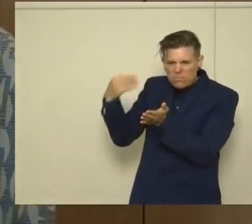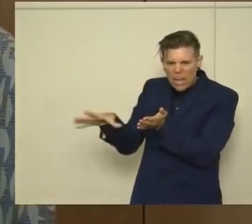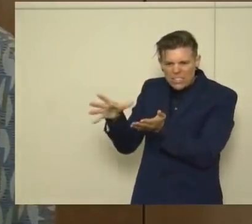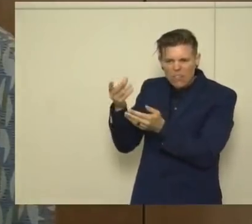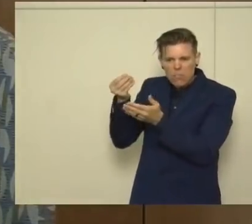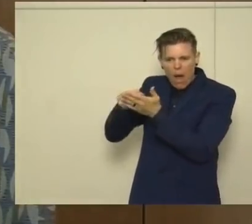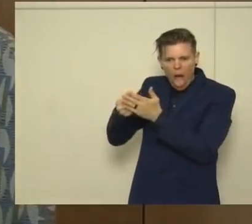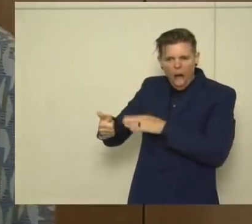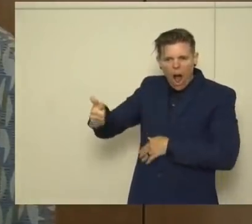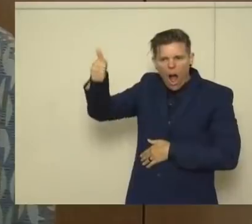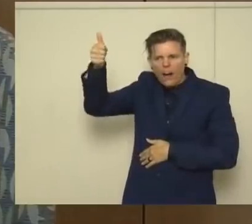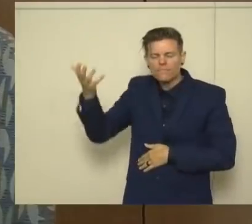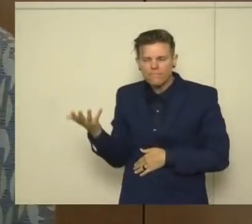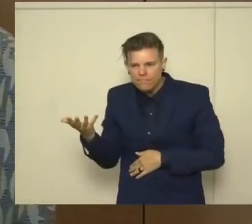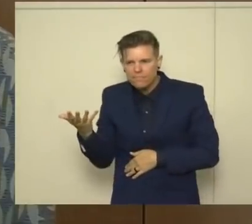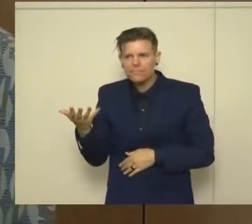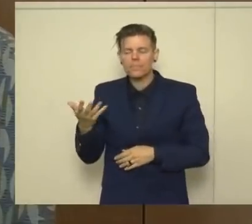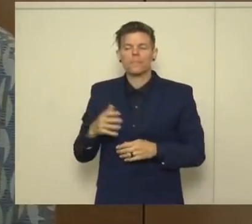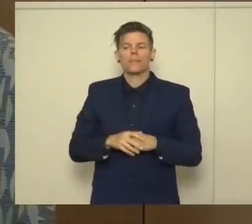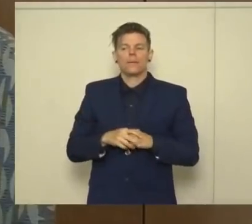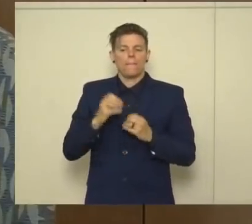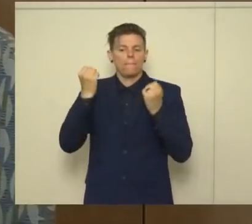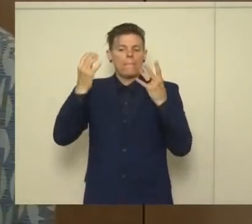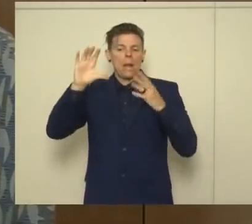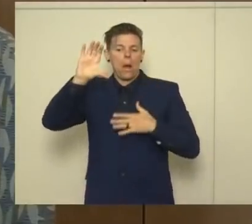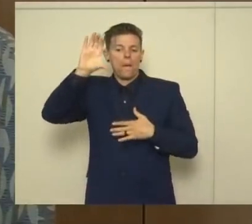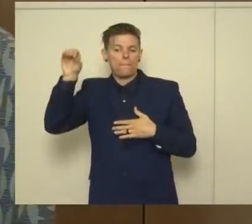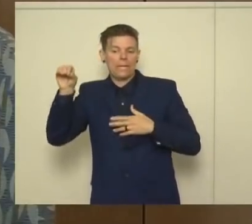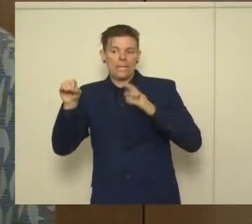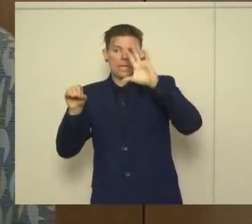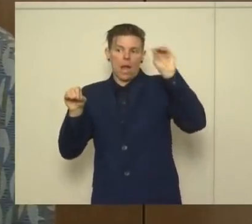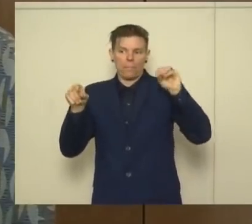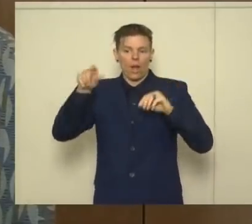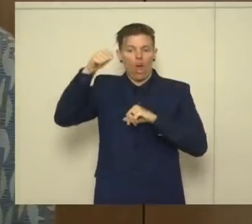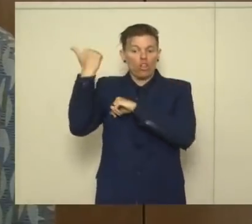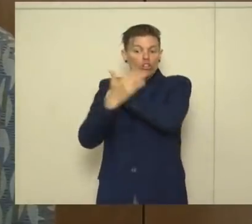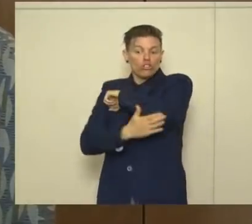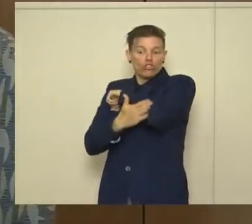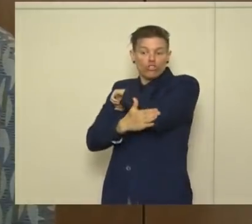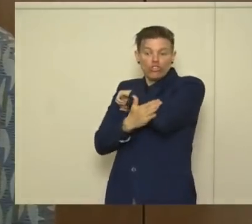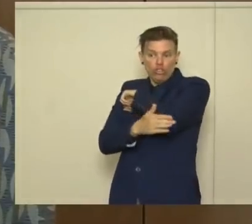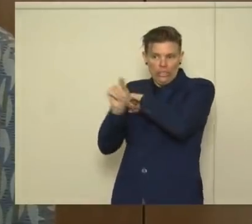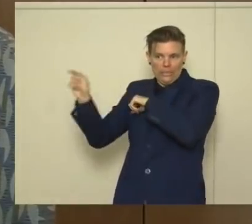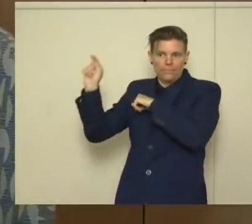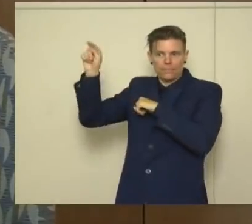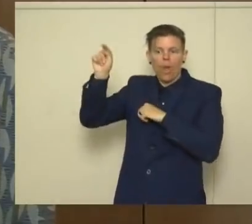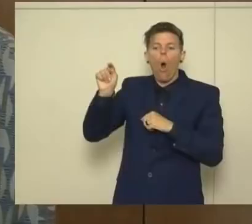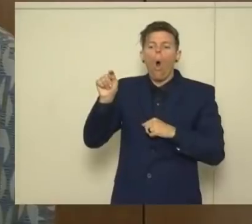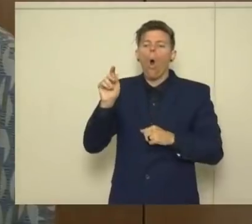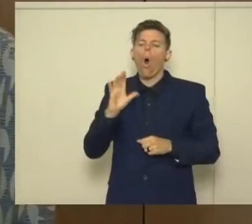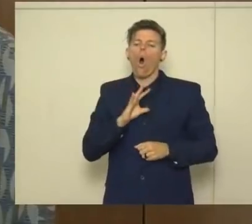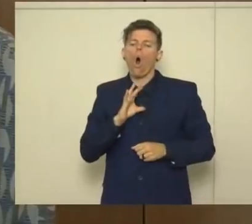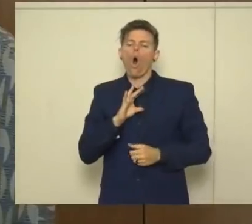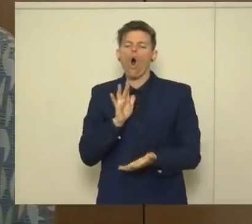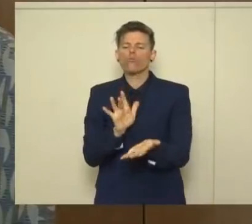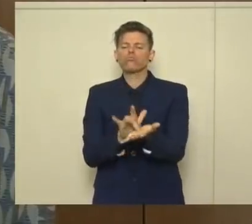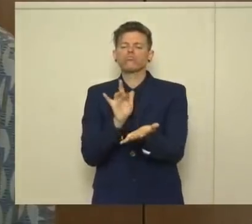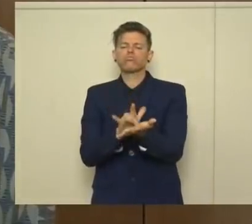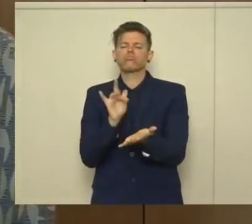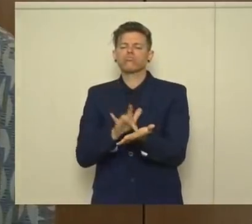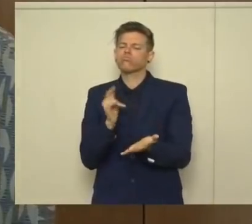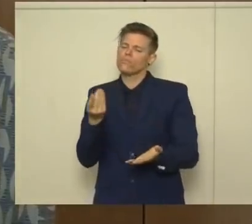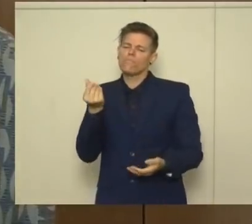of these companies are from overseas who I think took real advantage of this country and other countries. And